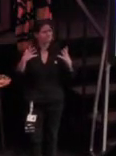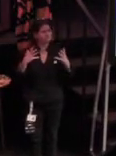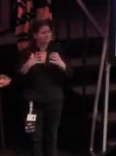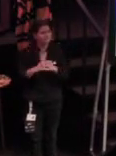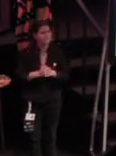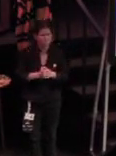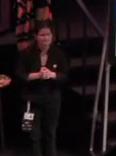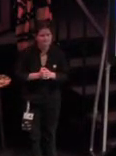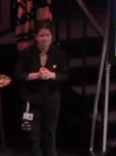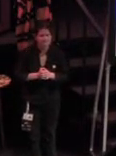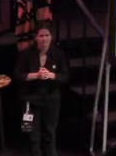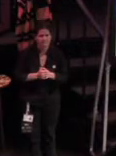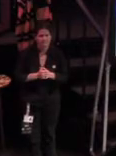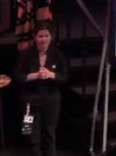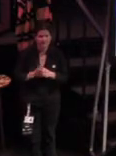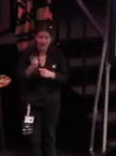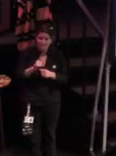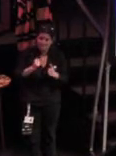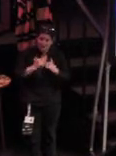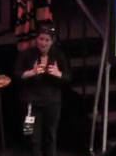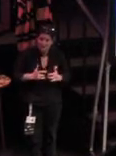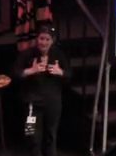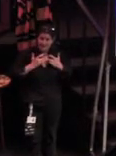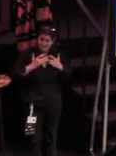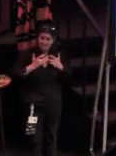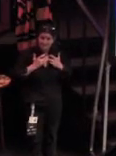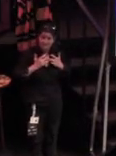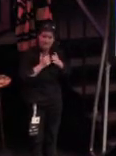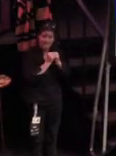And I was invited to give my opinion. And I was kind of,